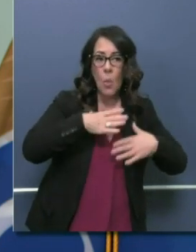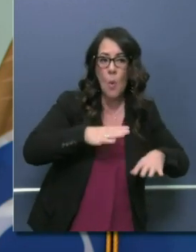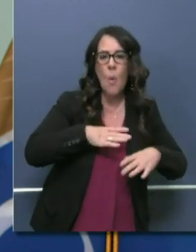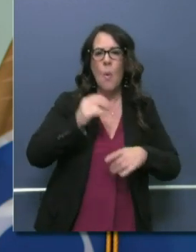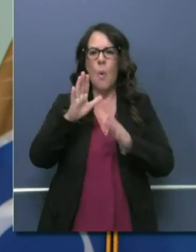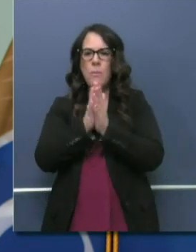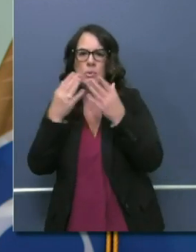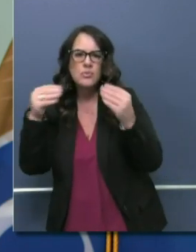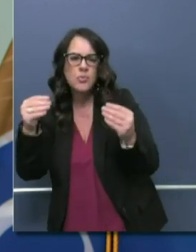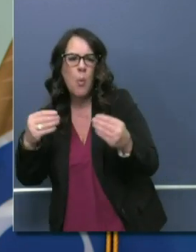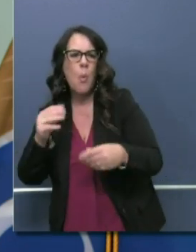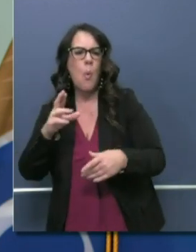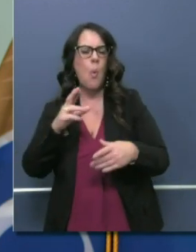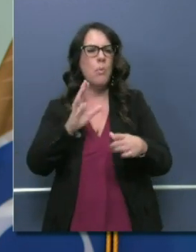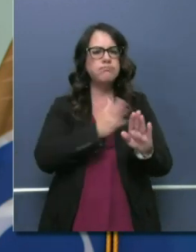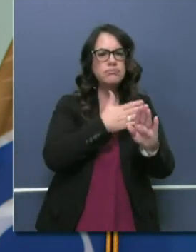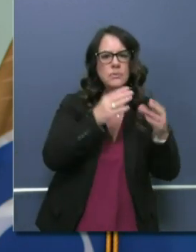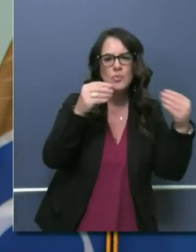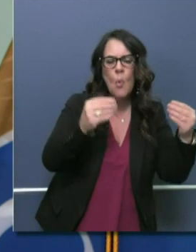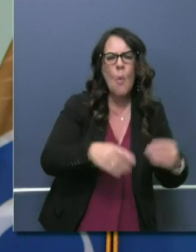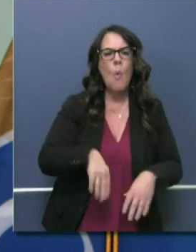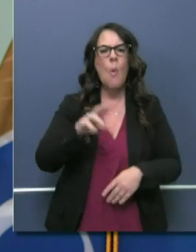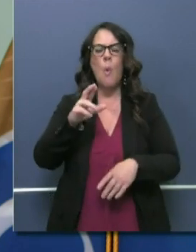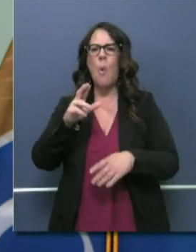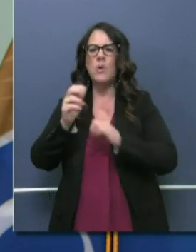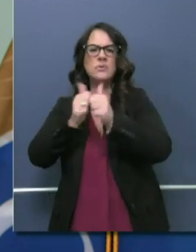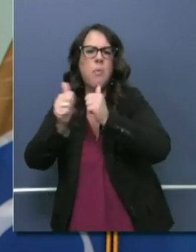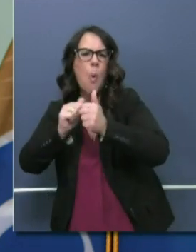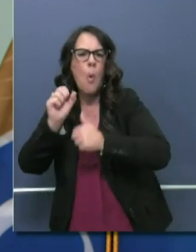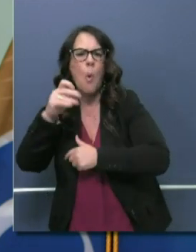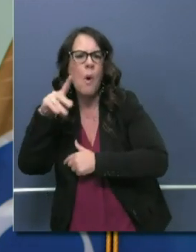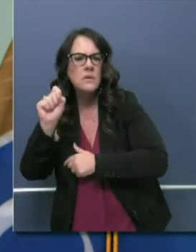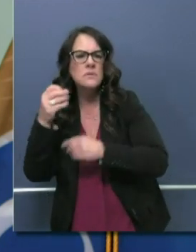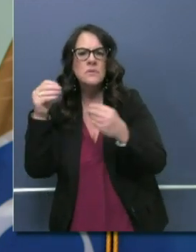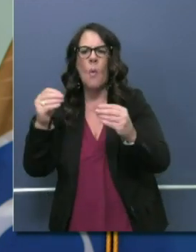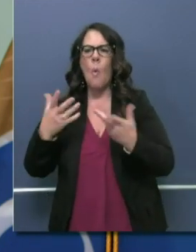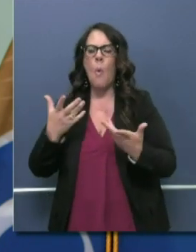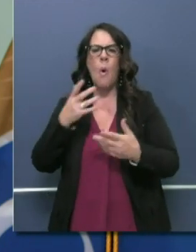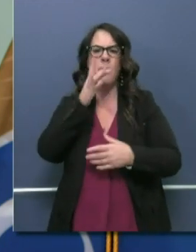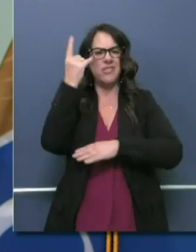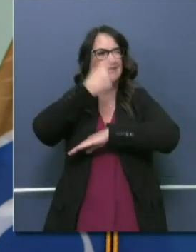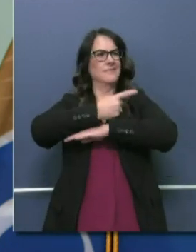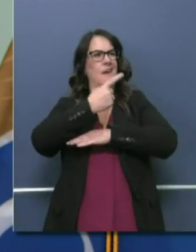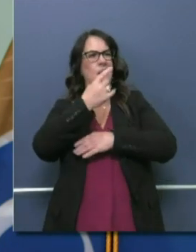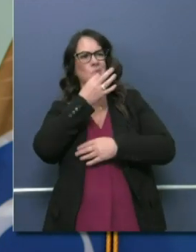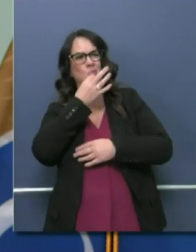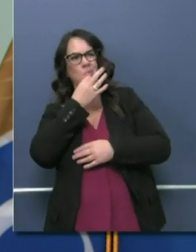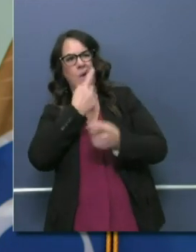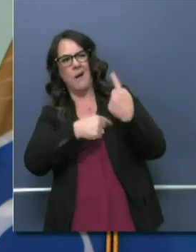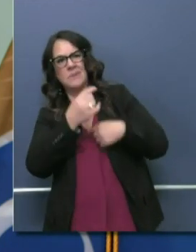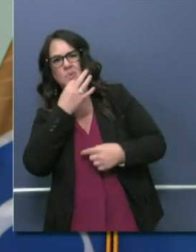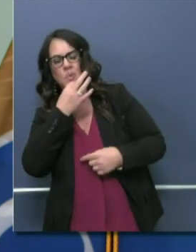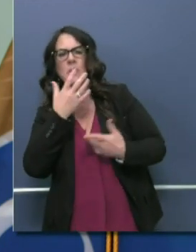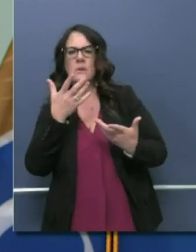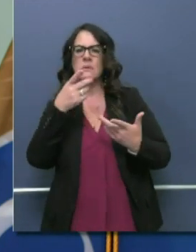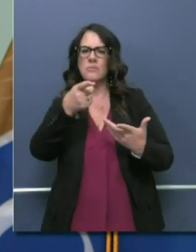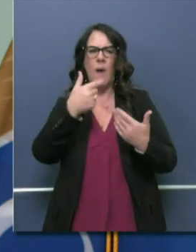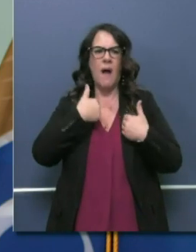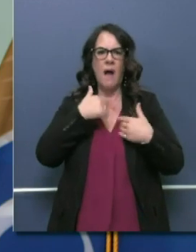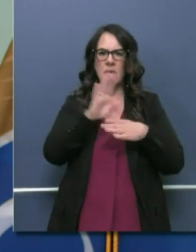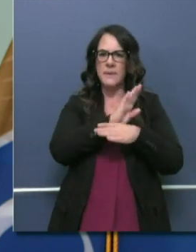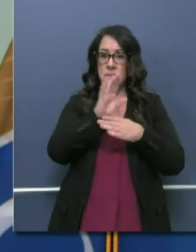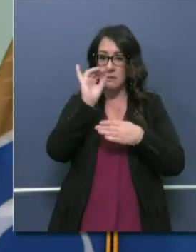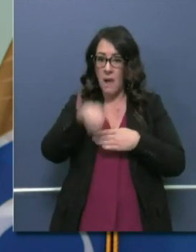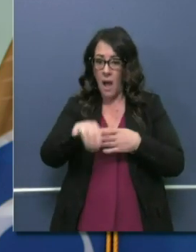music, toys, sporting goods stores, florists with Mother's Day coming up, other